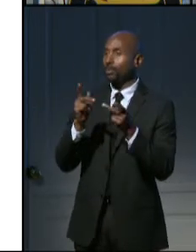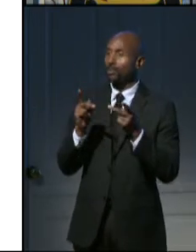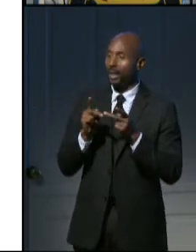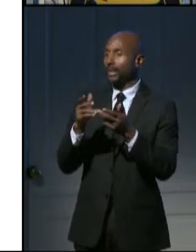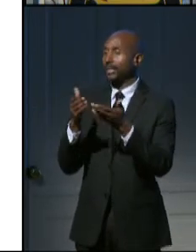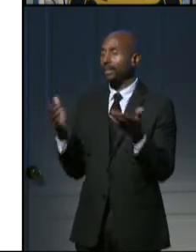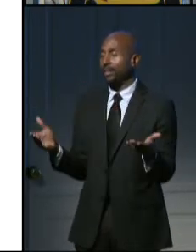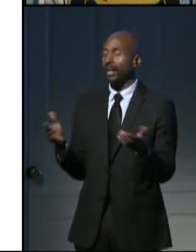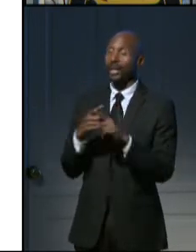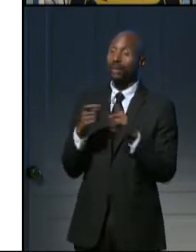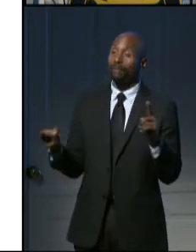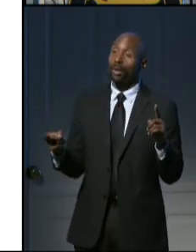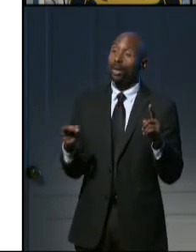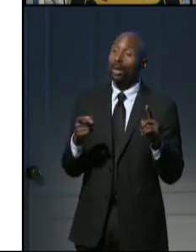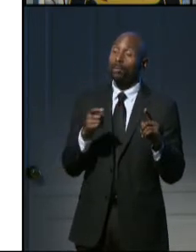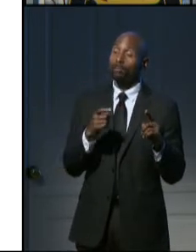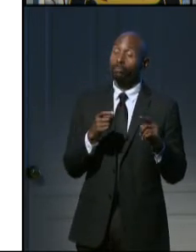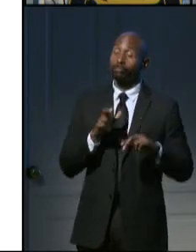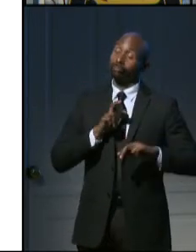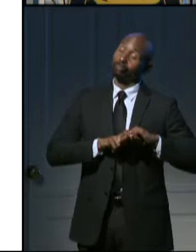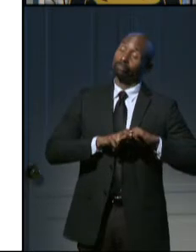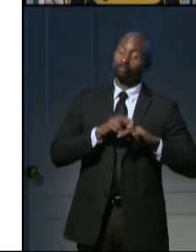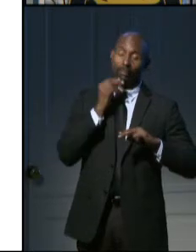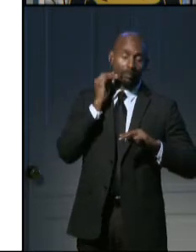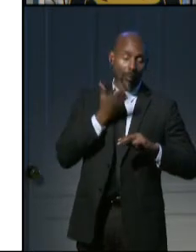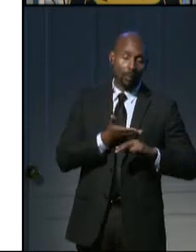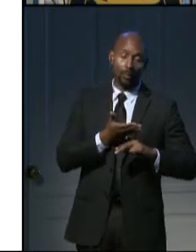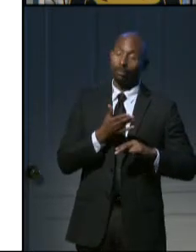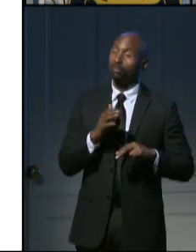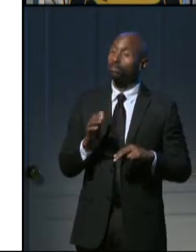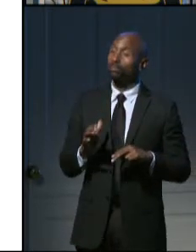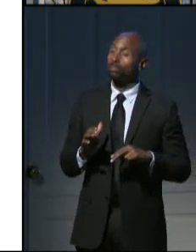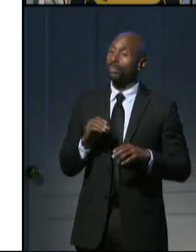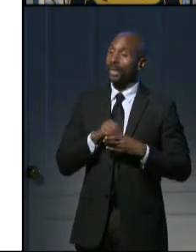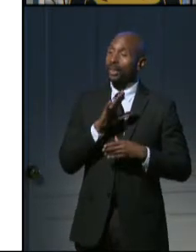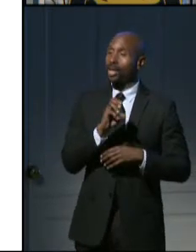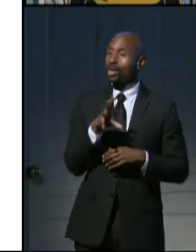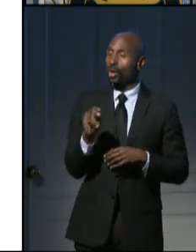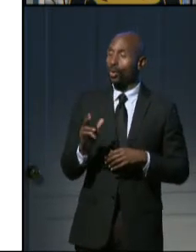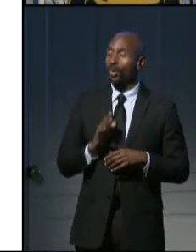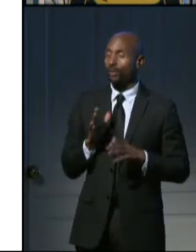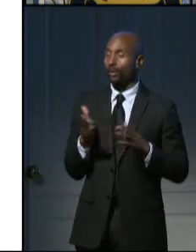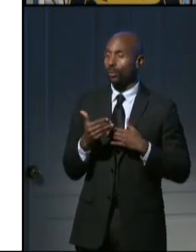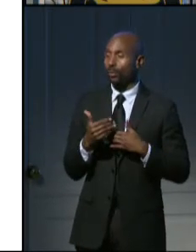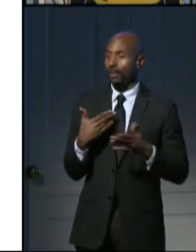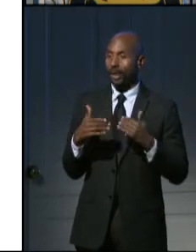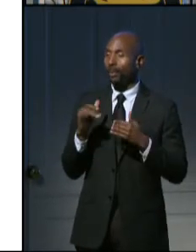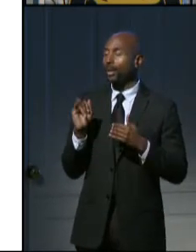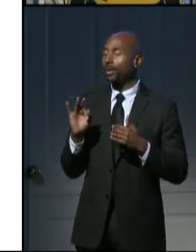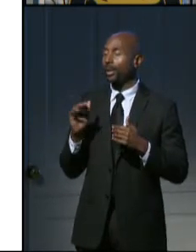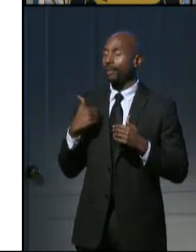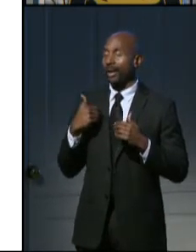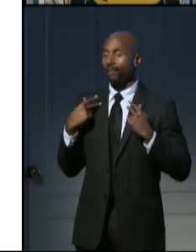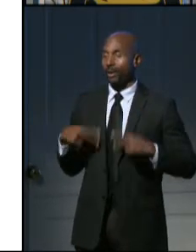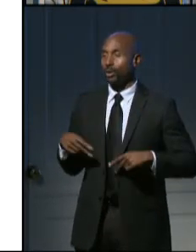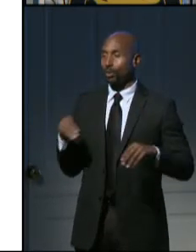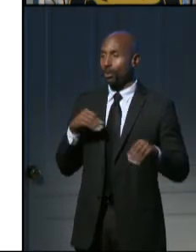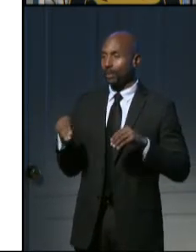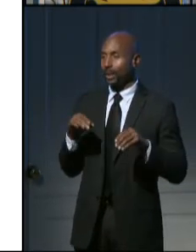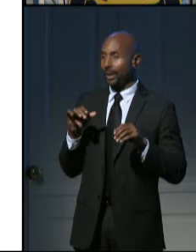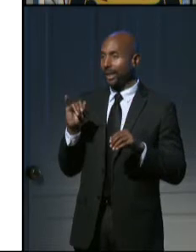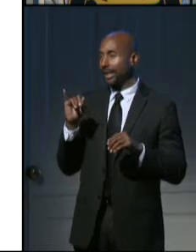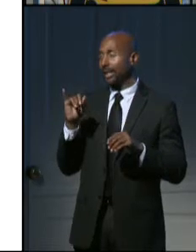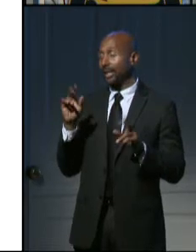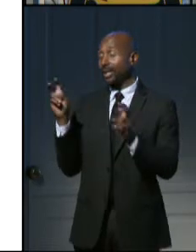things from the comfort of one's chair in their own living room, regardless of any physical mobility issues, if any. Then